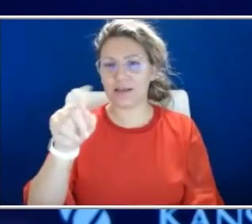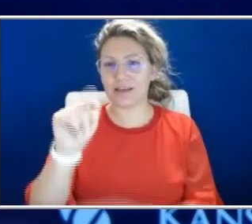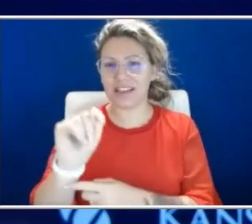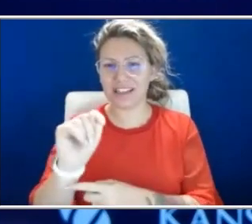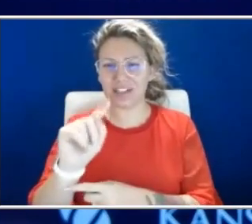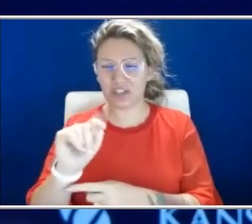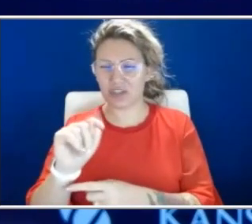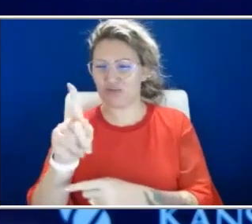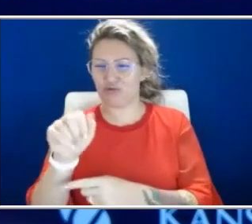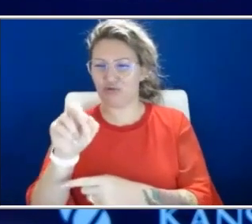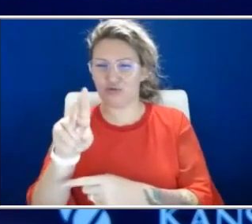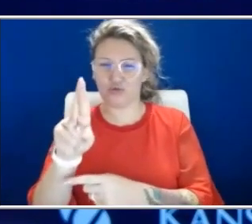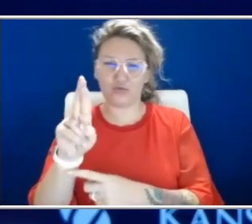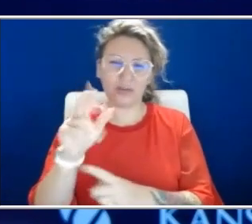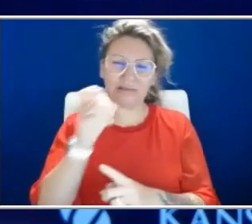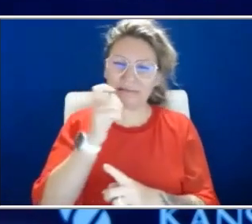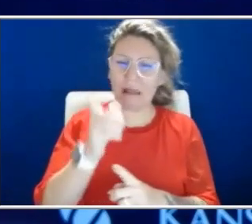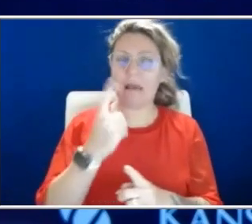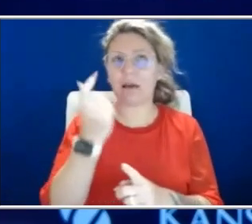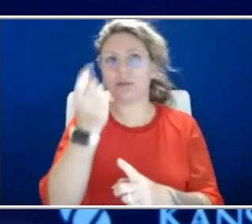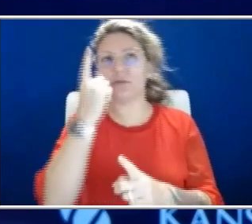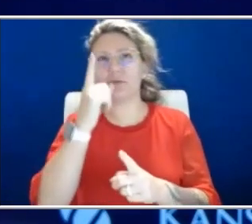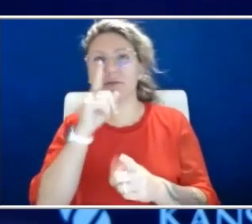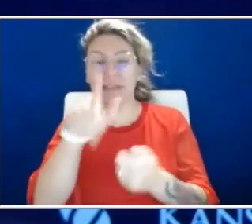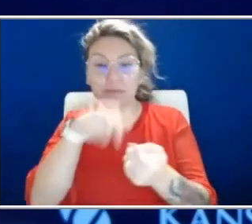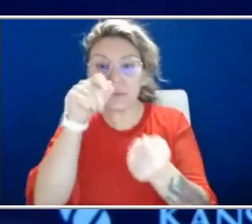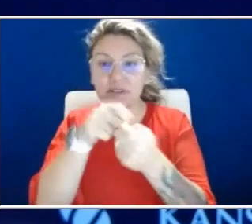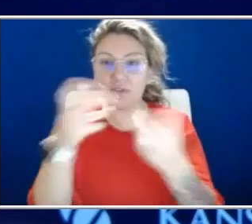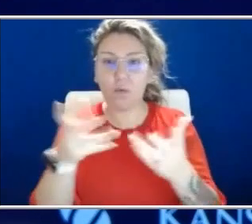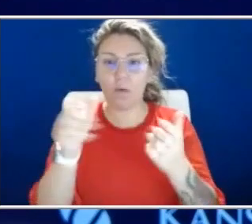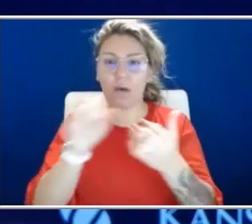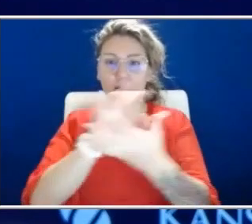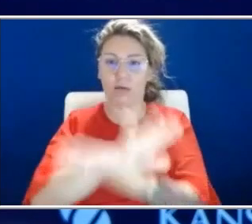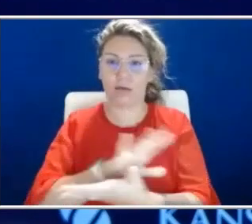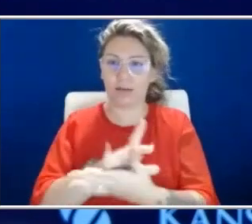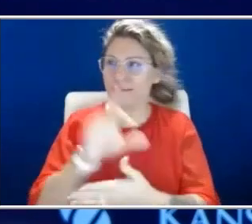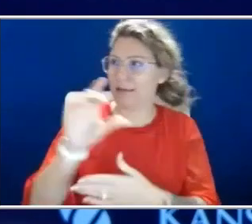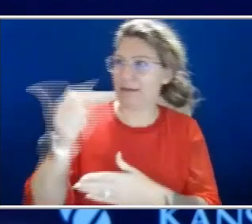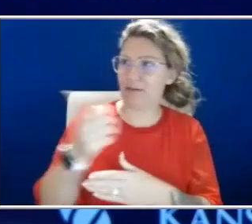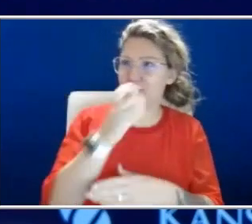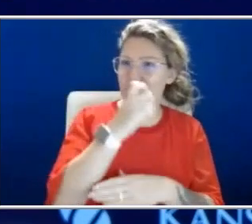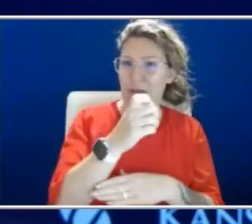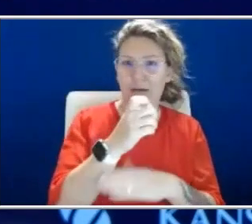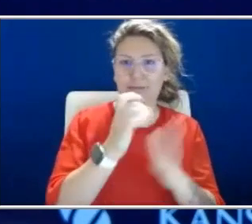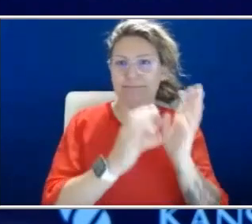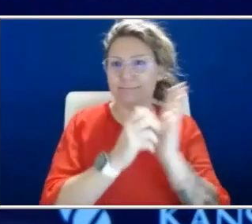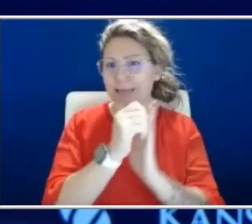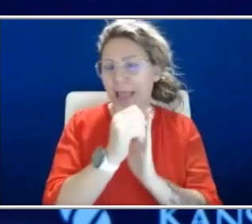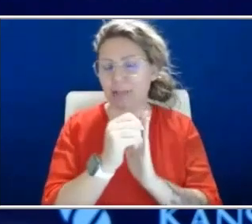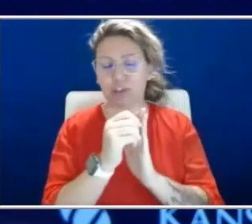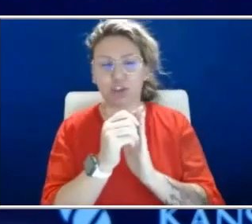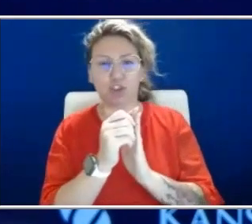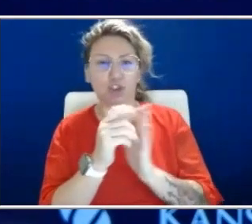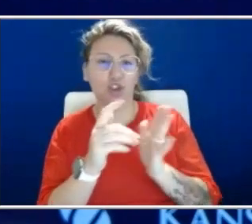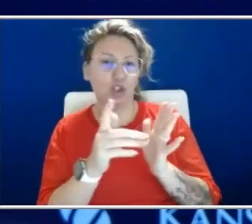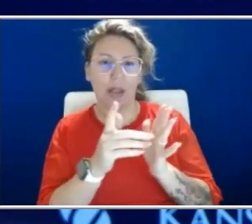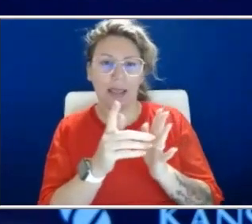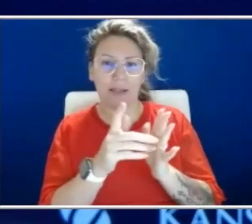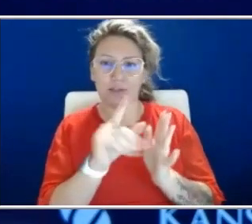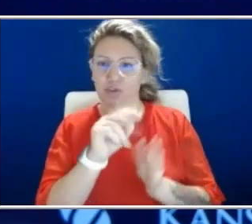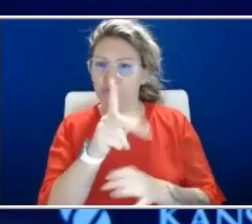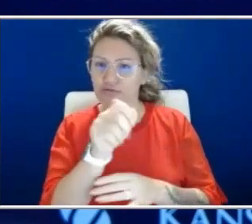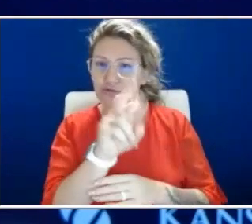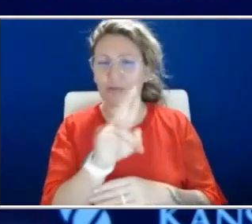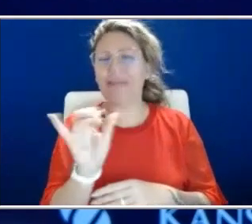understands exactly what causes this. Like other benign tumors, say a lipoma or something of that nature,